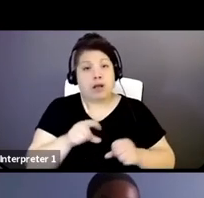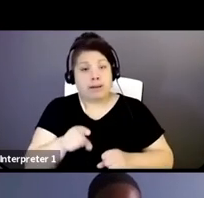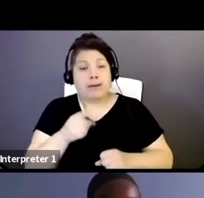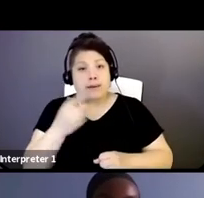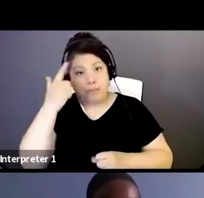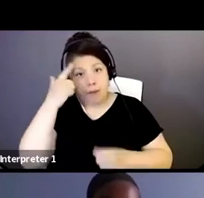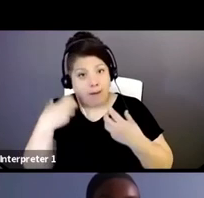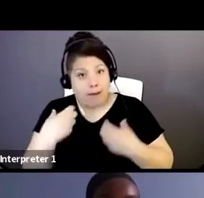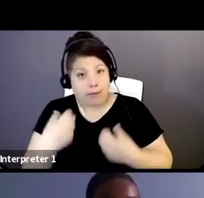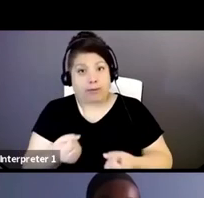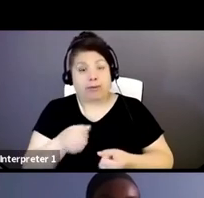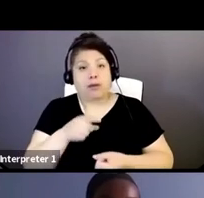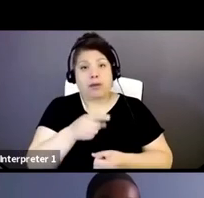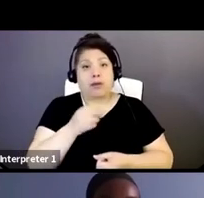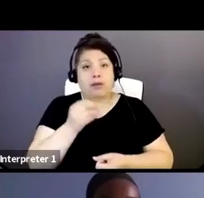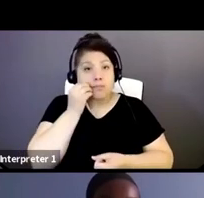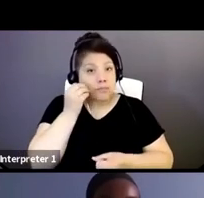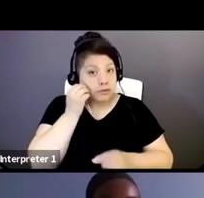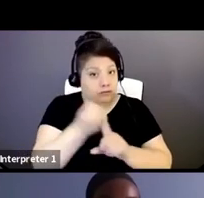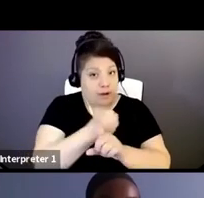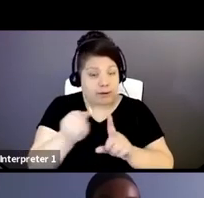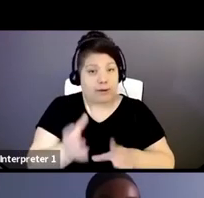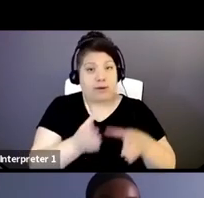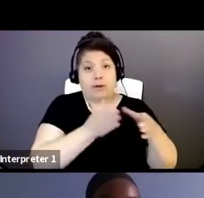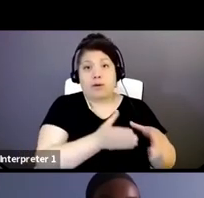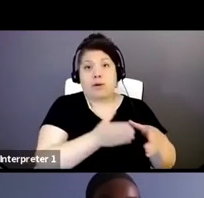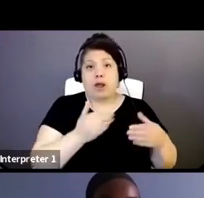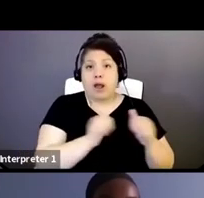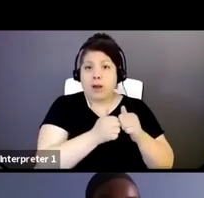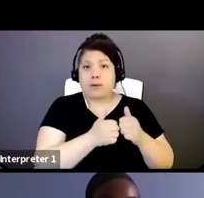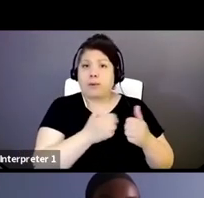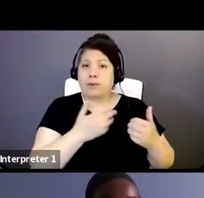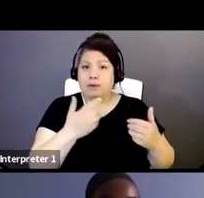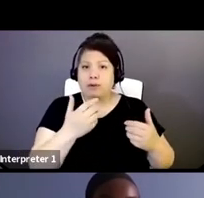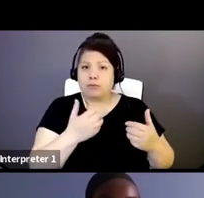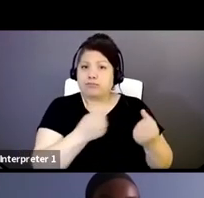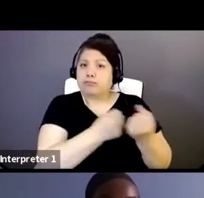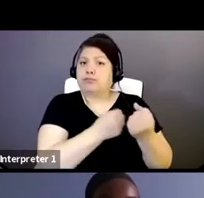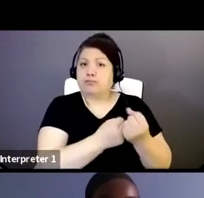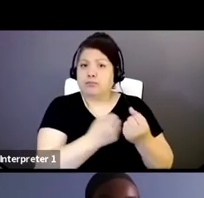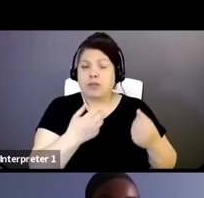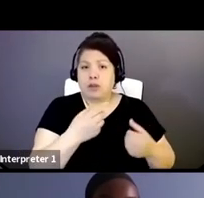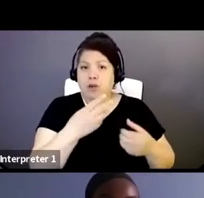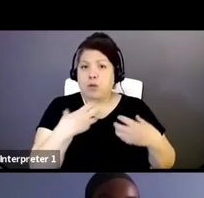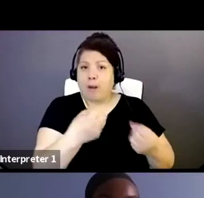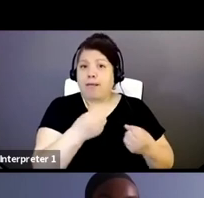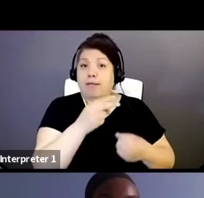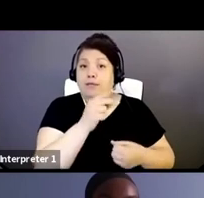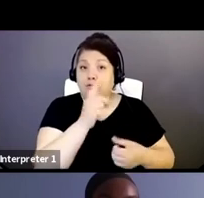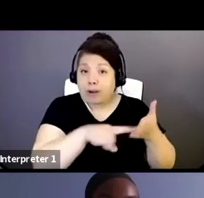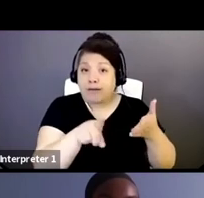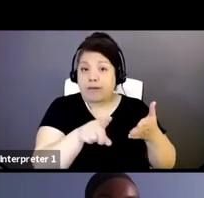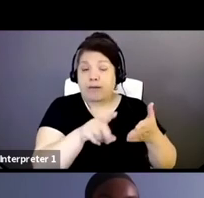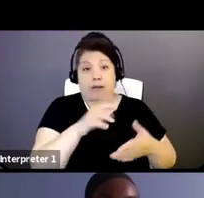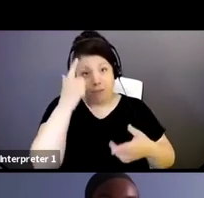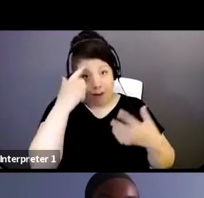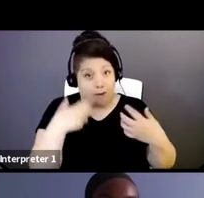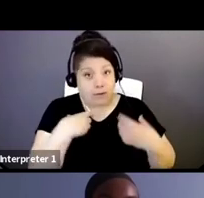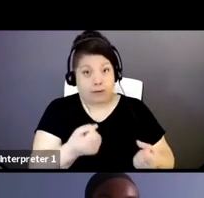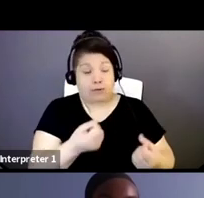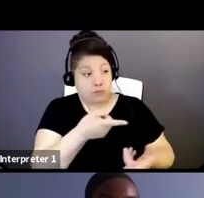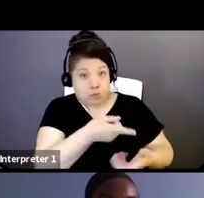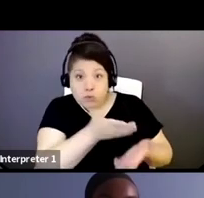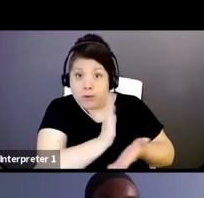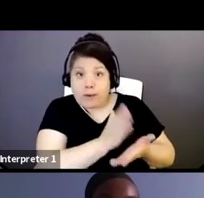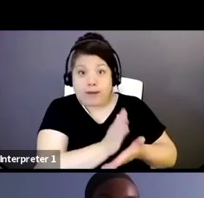domestic abuse, wellness checks, etc. Different departments for different situations, because it's insane how there's one system